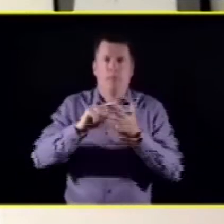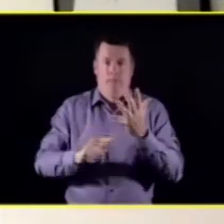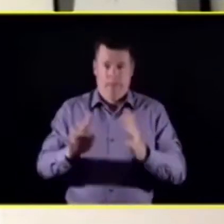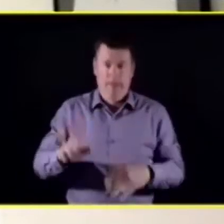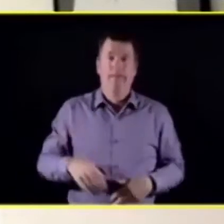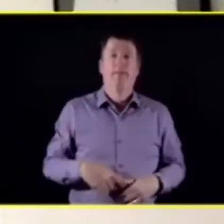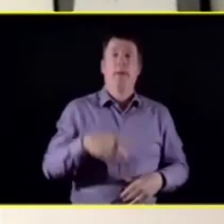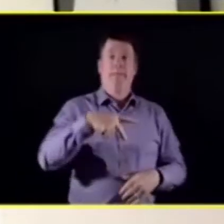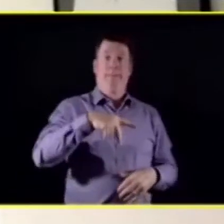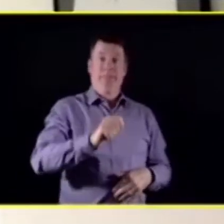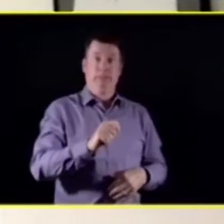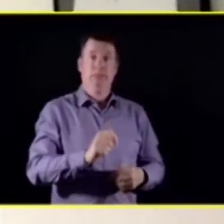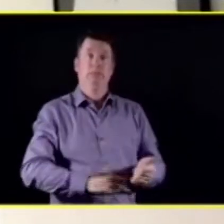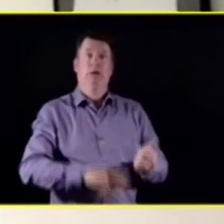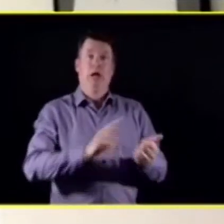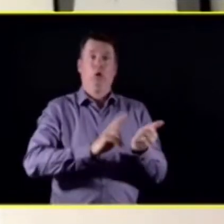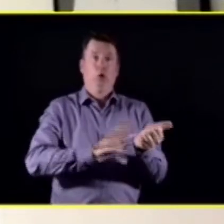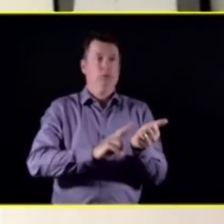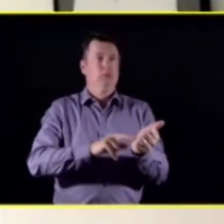shoulder.